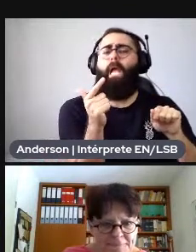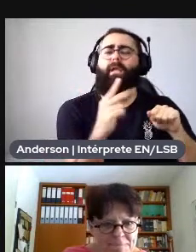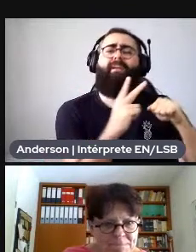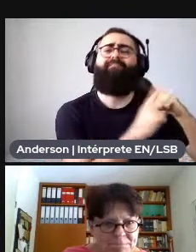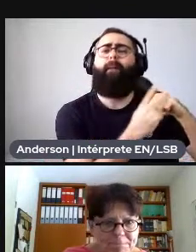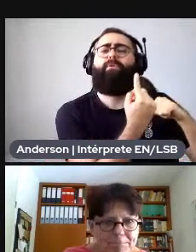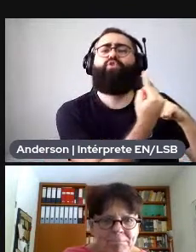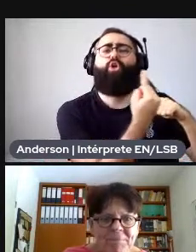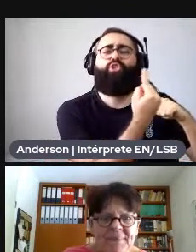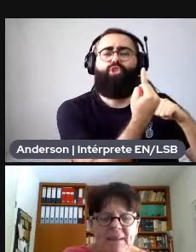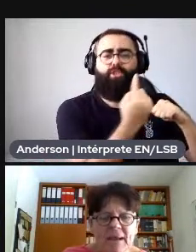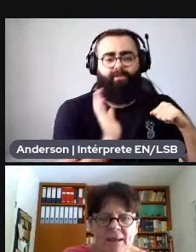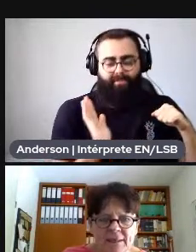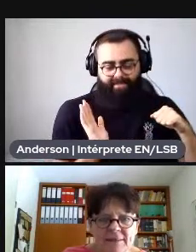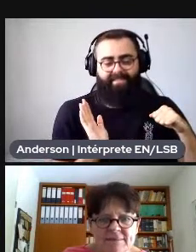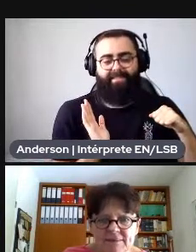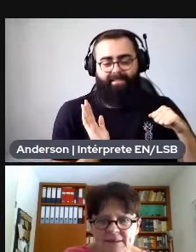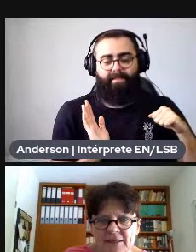And